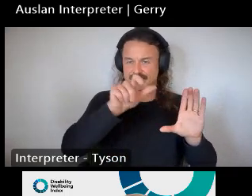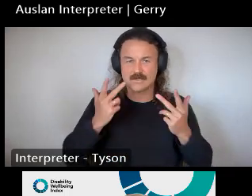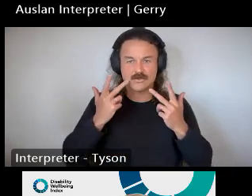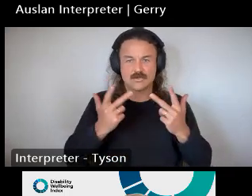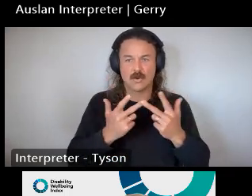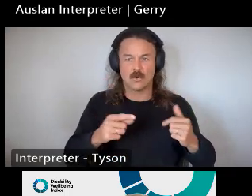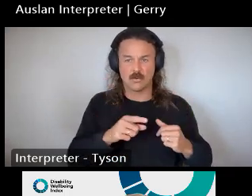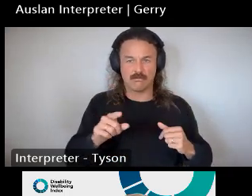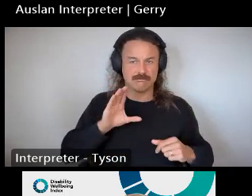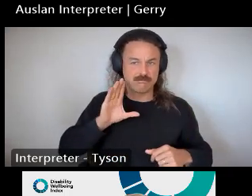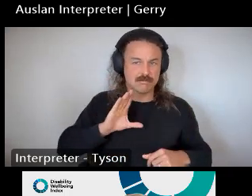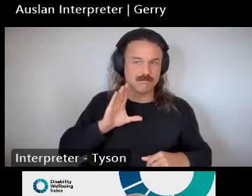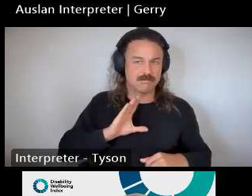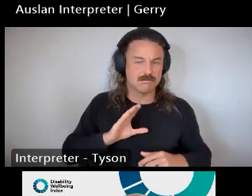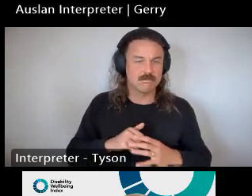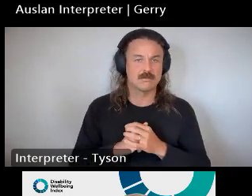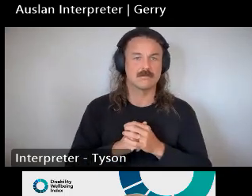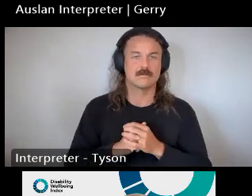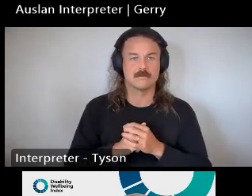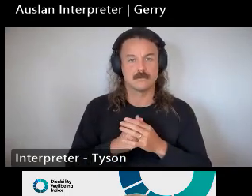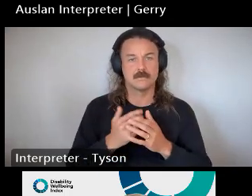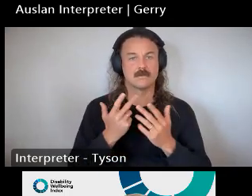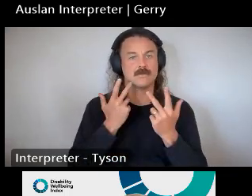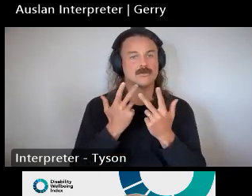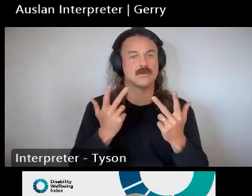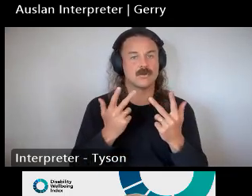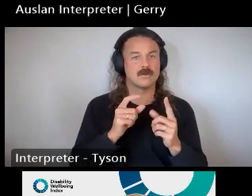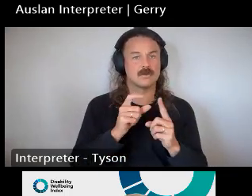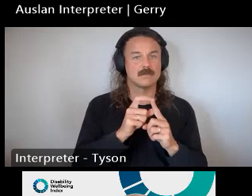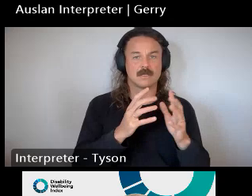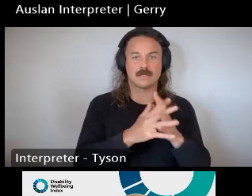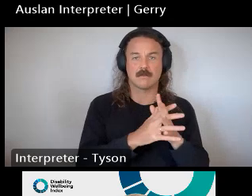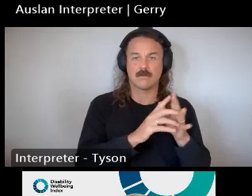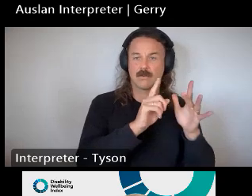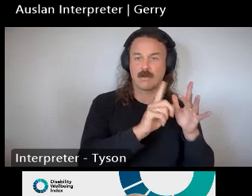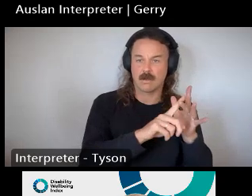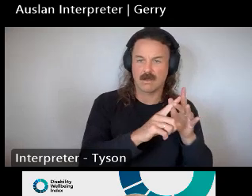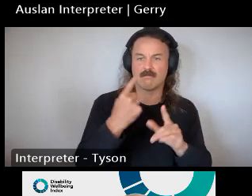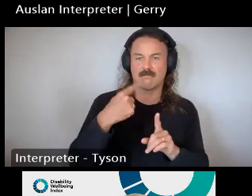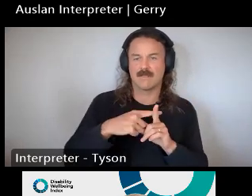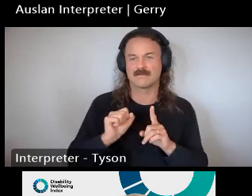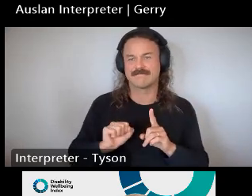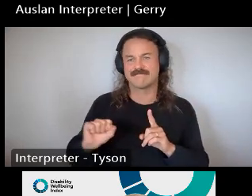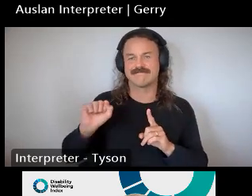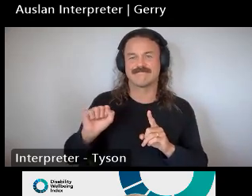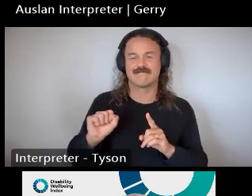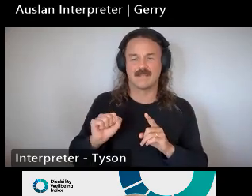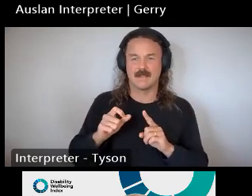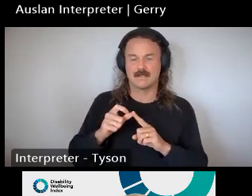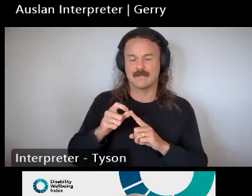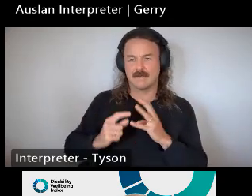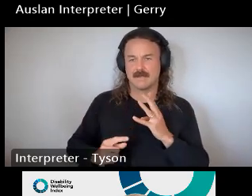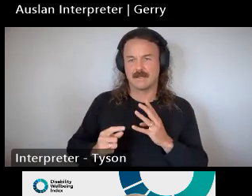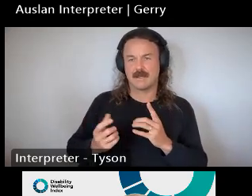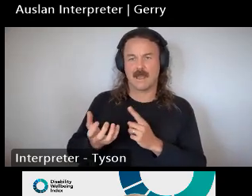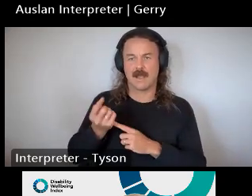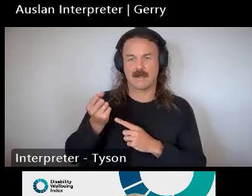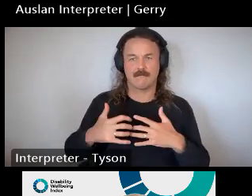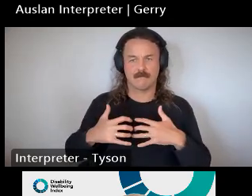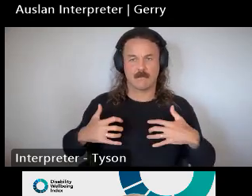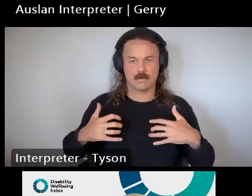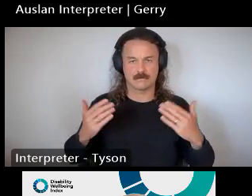between DWI as well as the other two disability outcomes framework. So after the